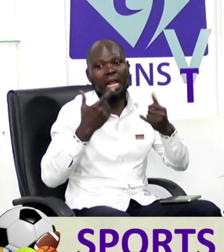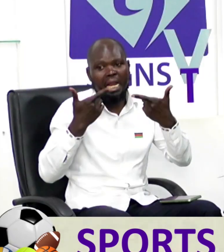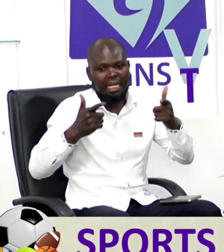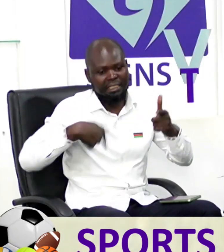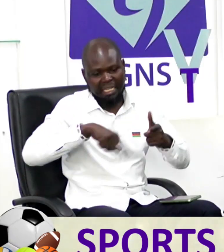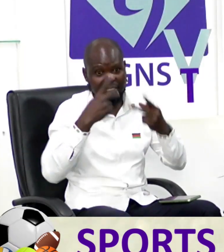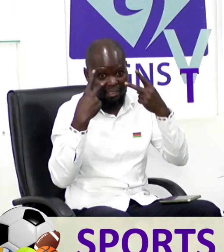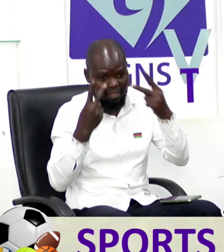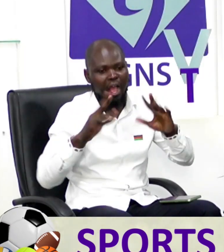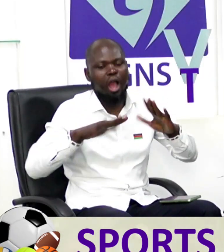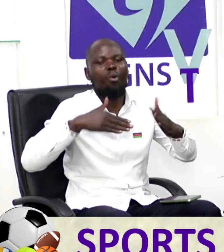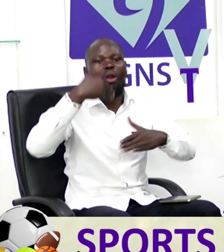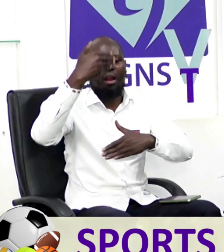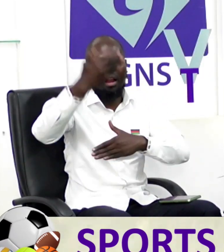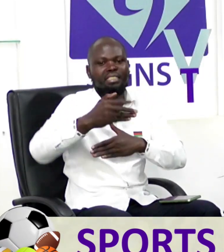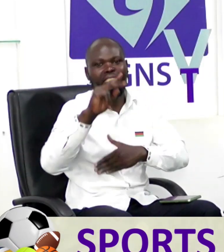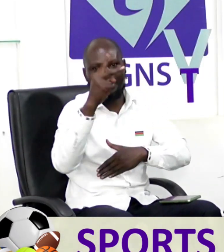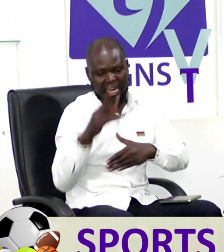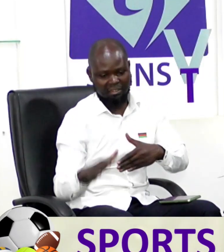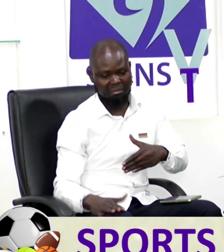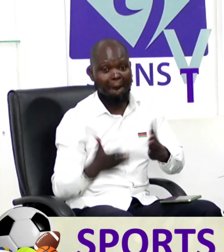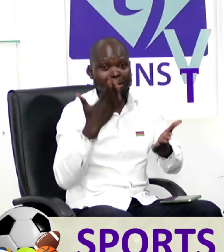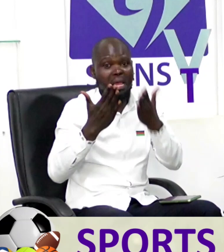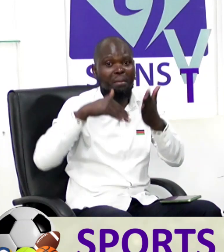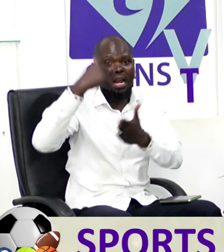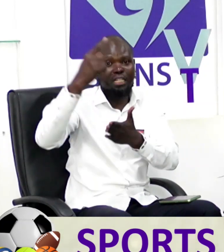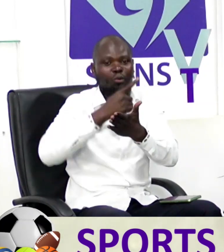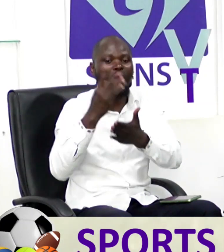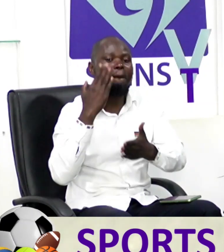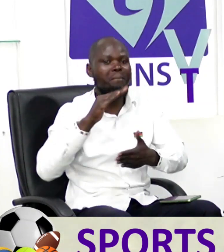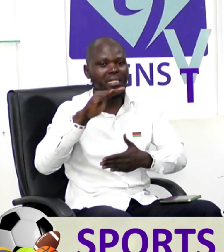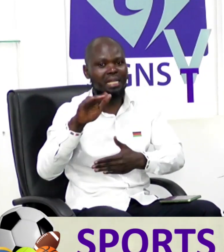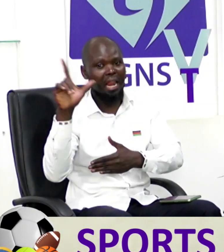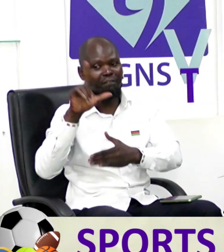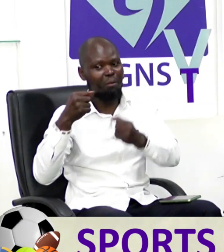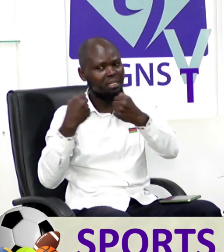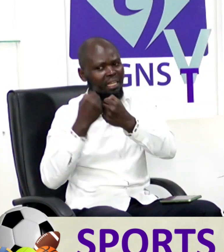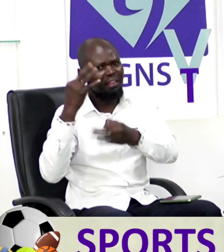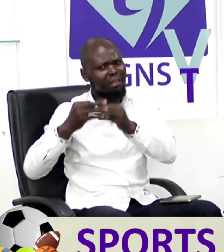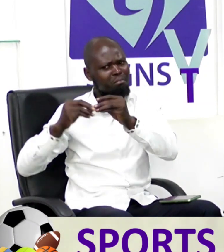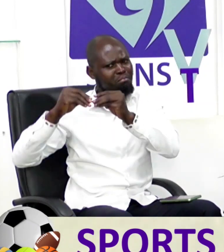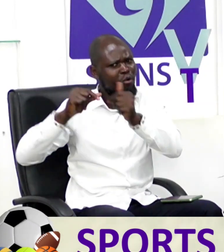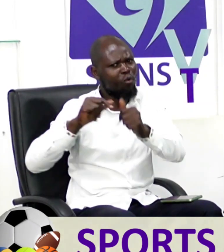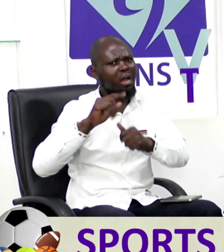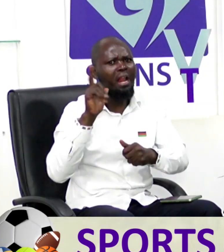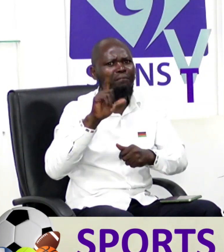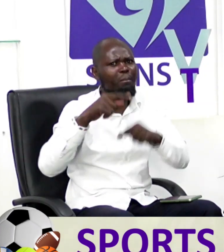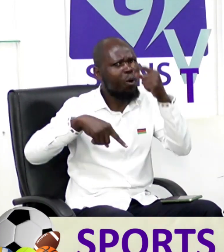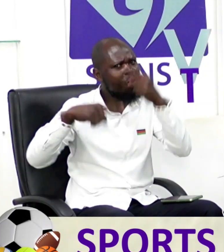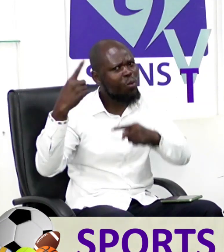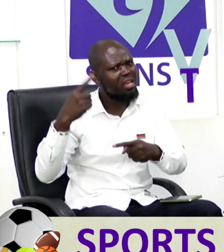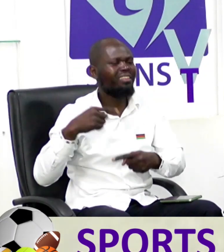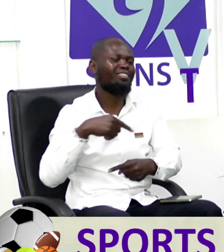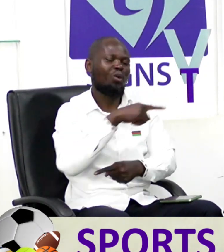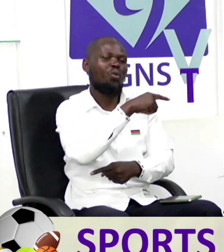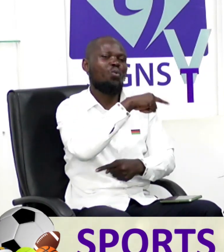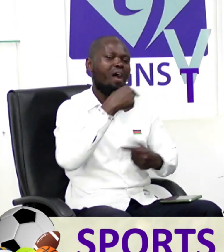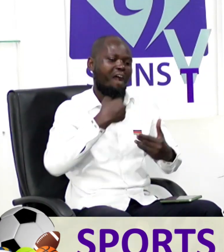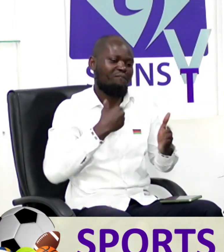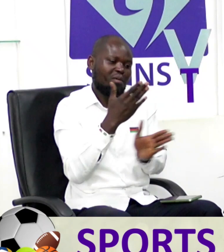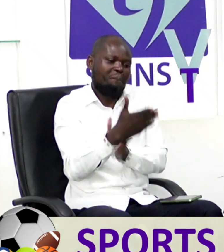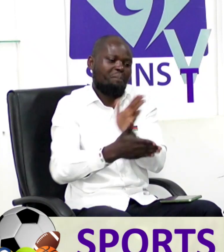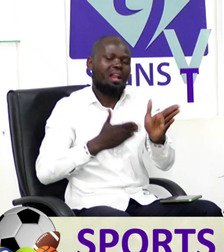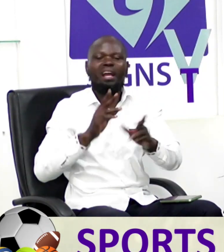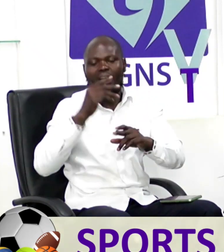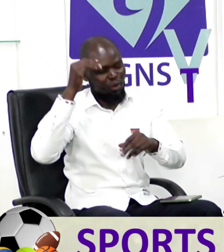Okay, I agree with you, and let us see the second leg how it happened, because Man City and Liverpool,